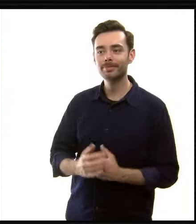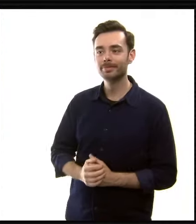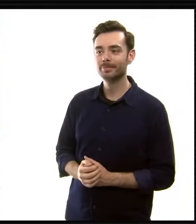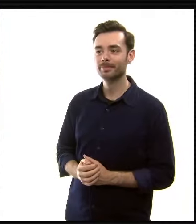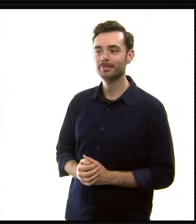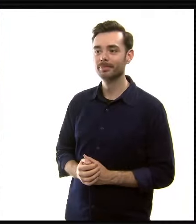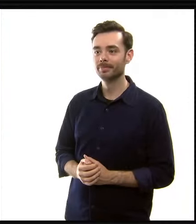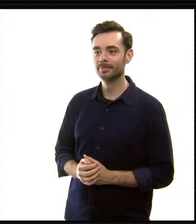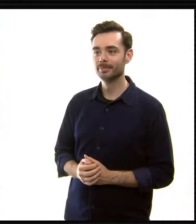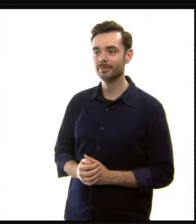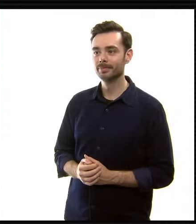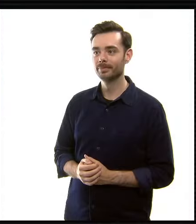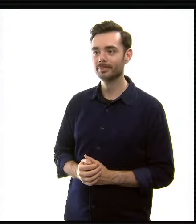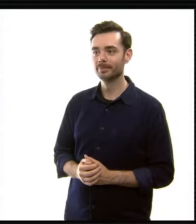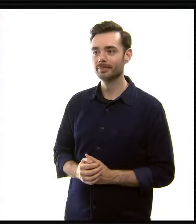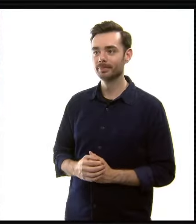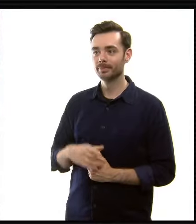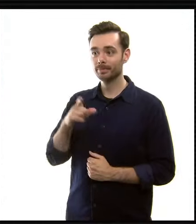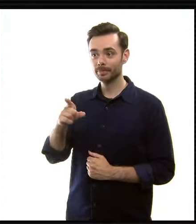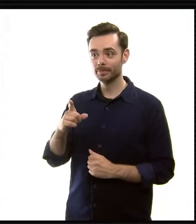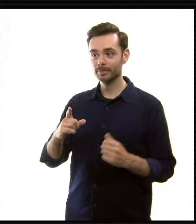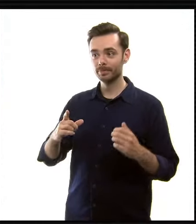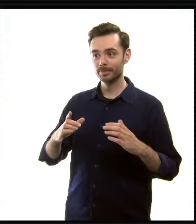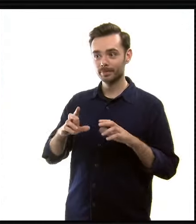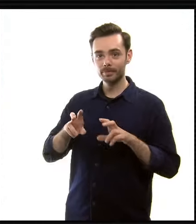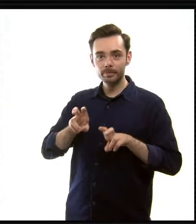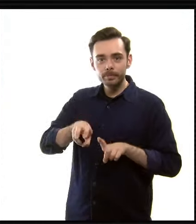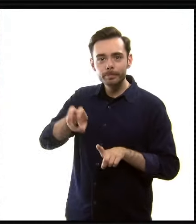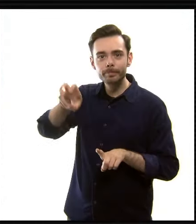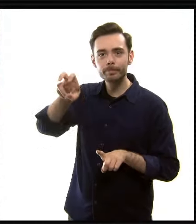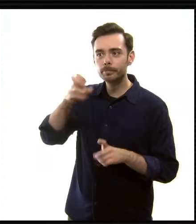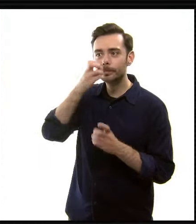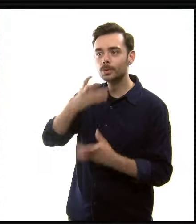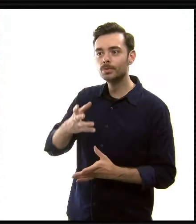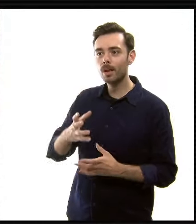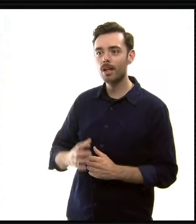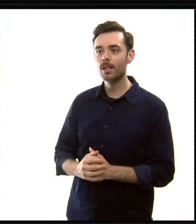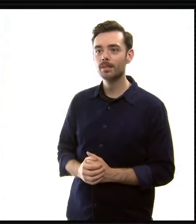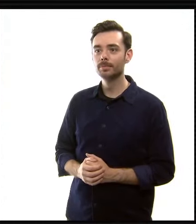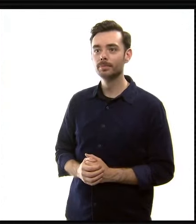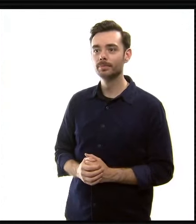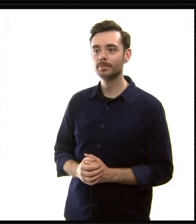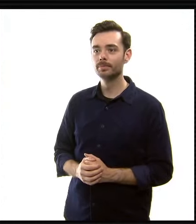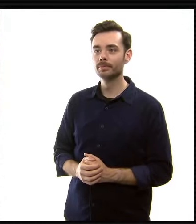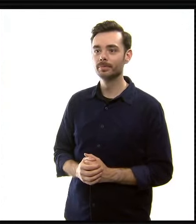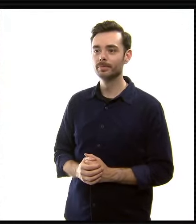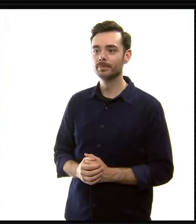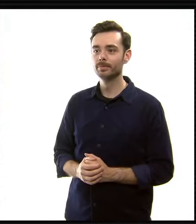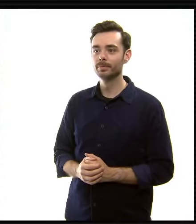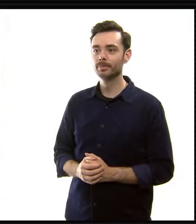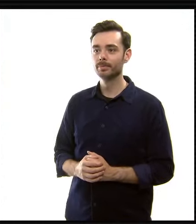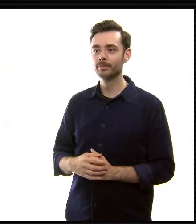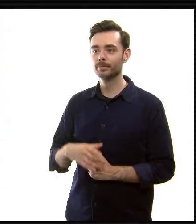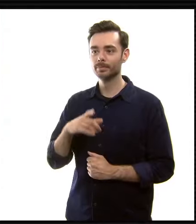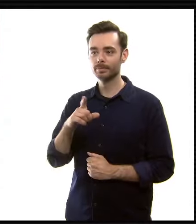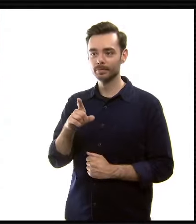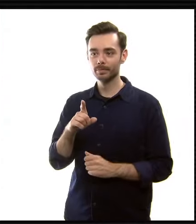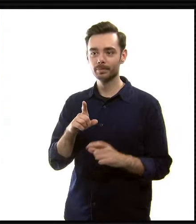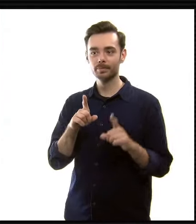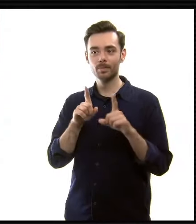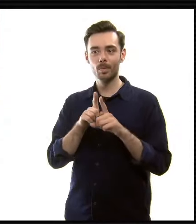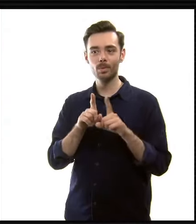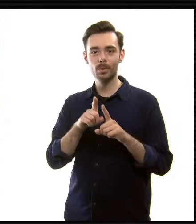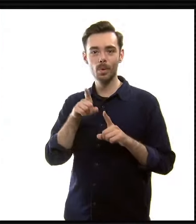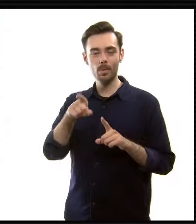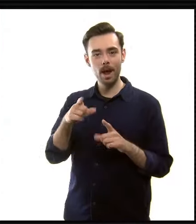temple here, and then we have the original wooden duck that Johnny Fonda is like stealing because it's an ancient